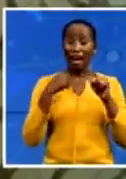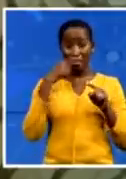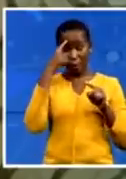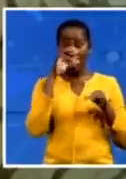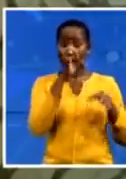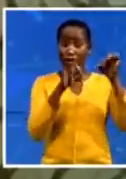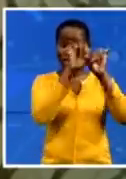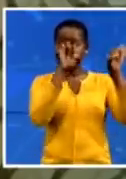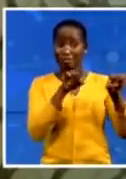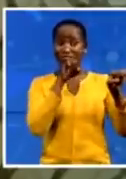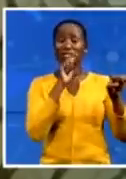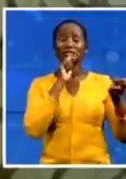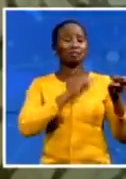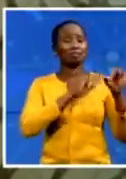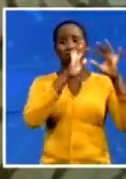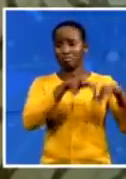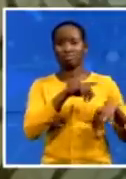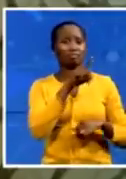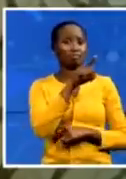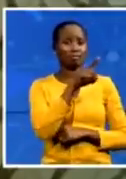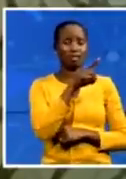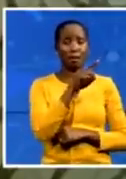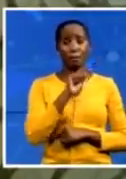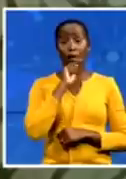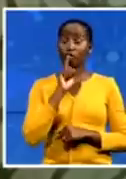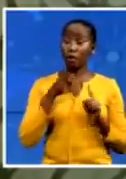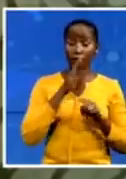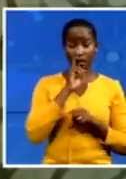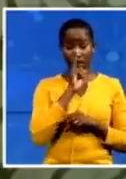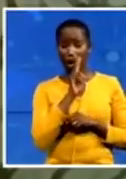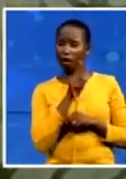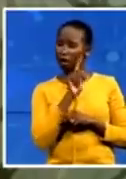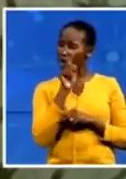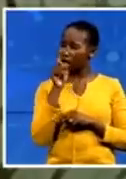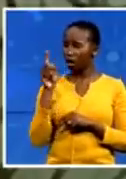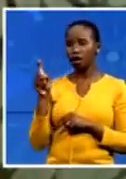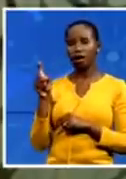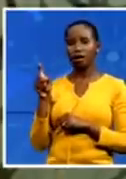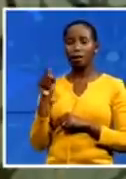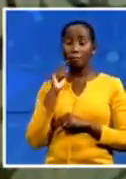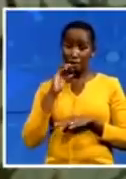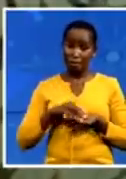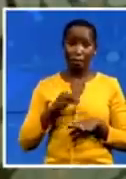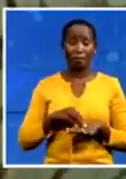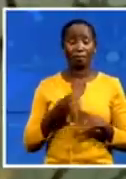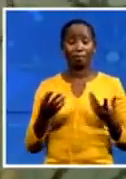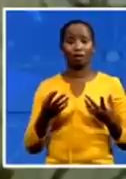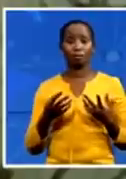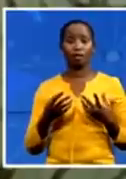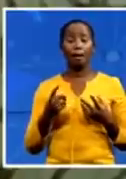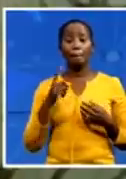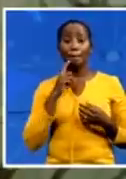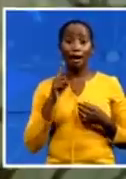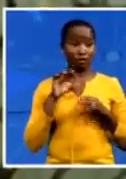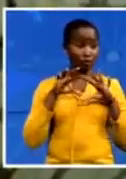is archaic, and I mean that across the board. So this is not a criticism of anyone, and they are not forced to innovate at the moment because